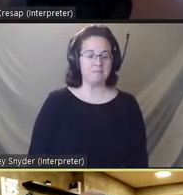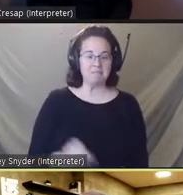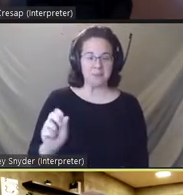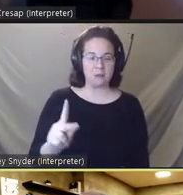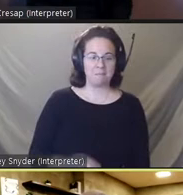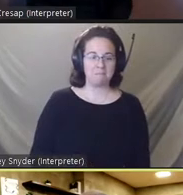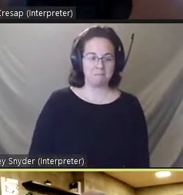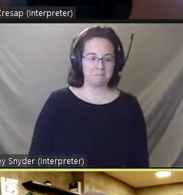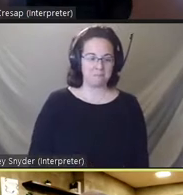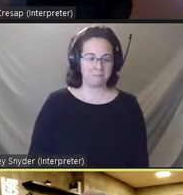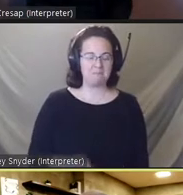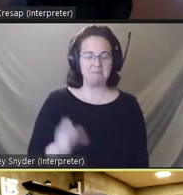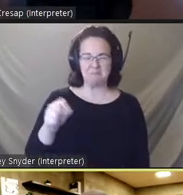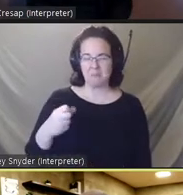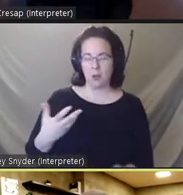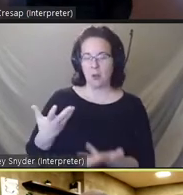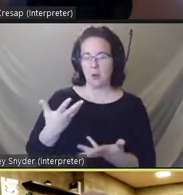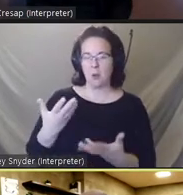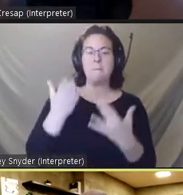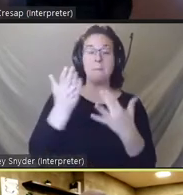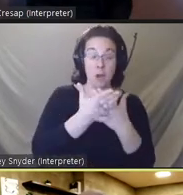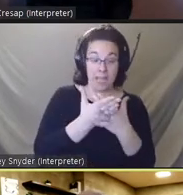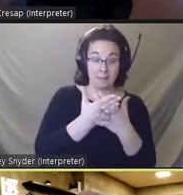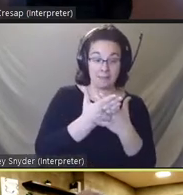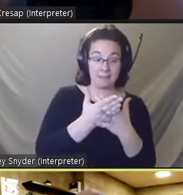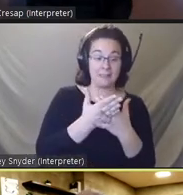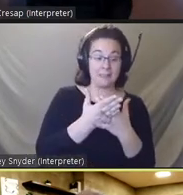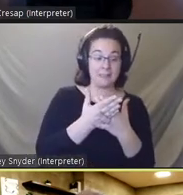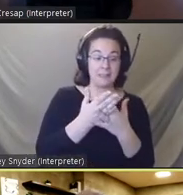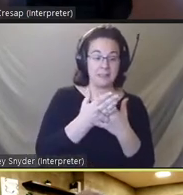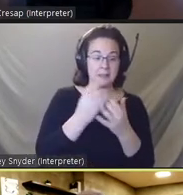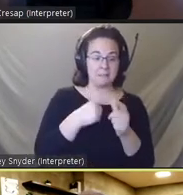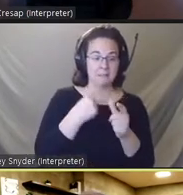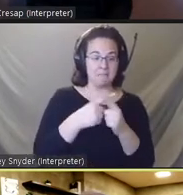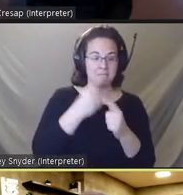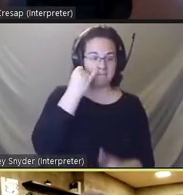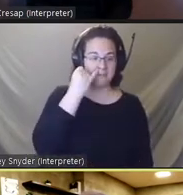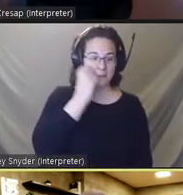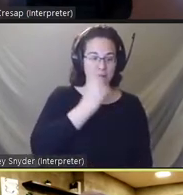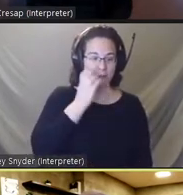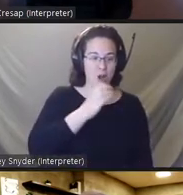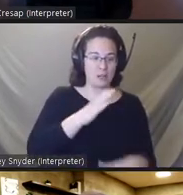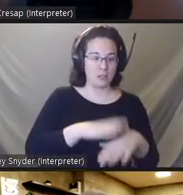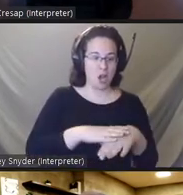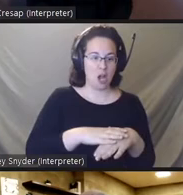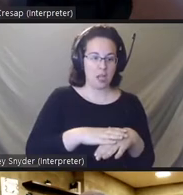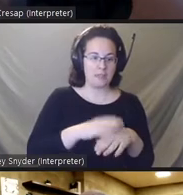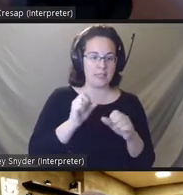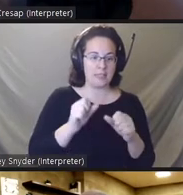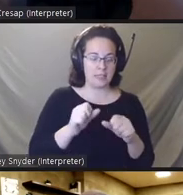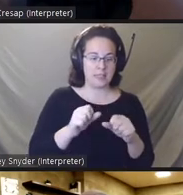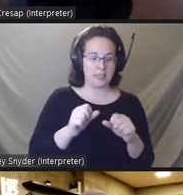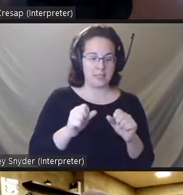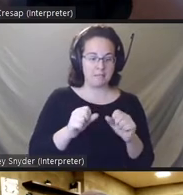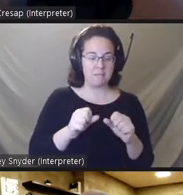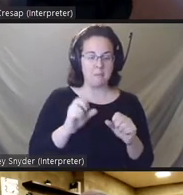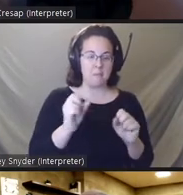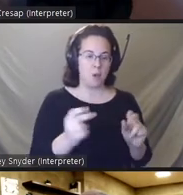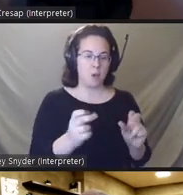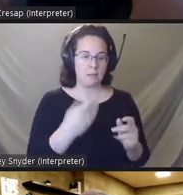Okay. We'll take a break, and maybe if Gerard's on, he can probably walk you through it. Okay. Super. Thank